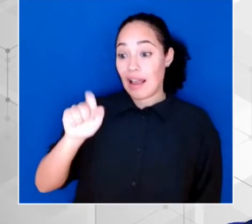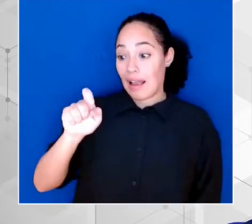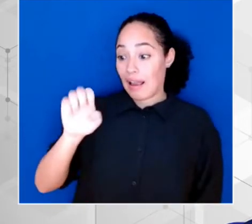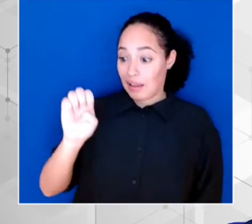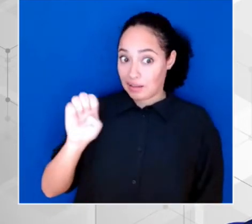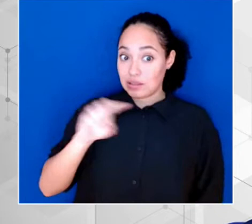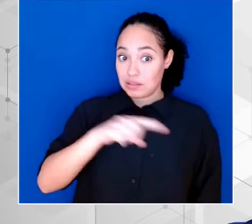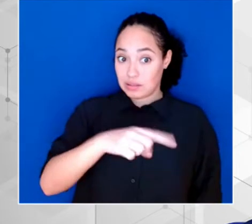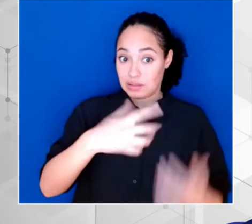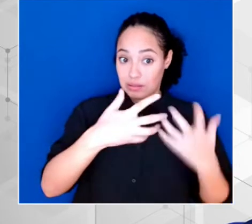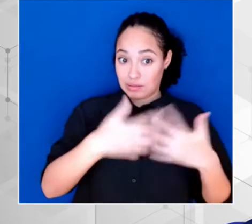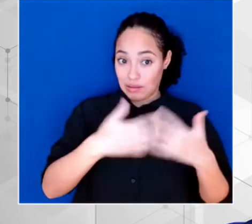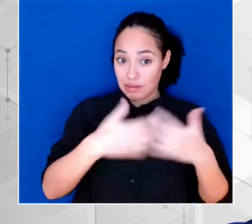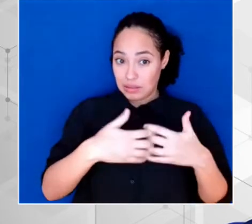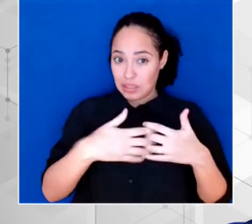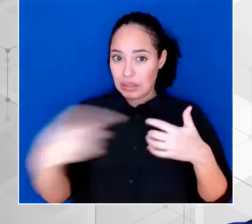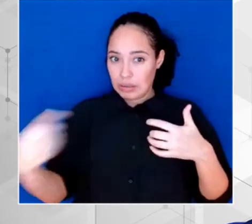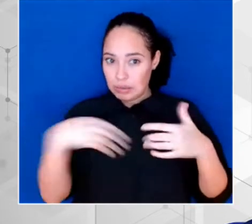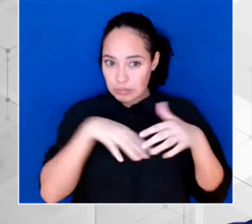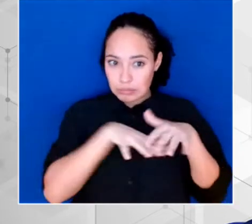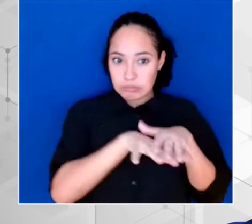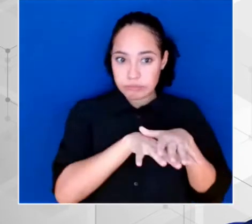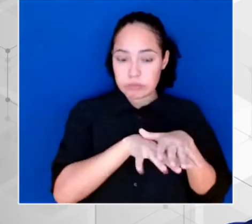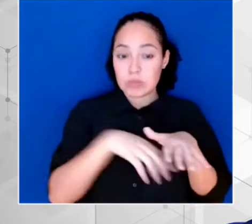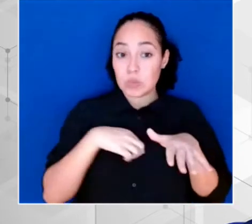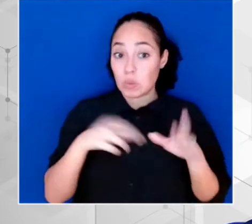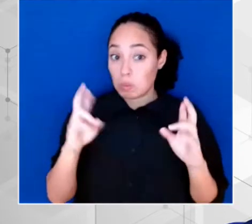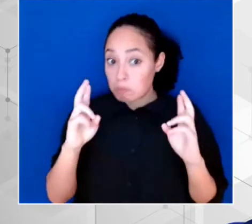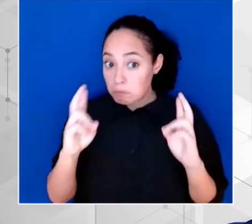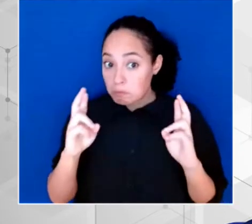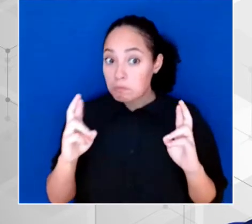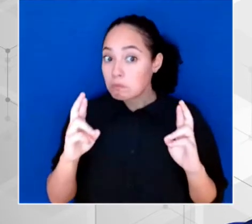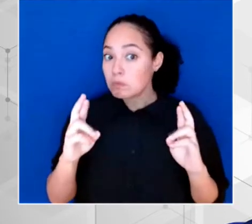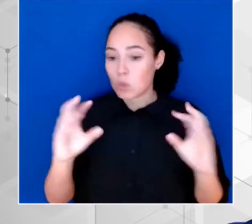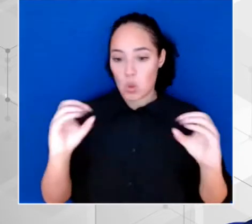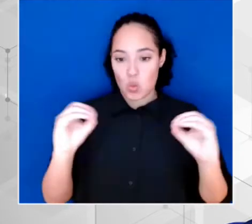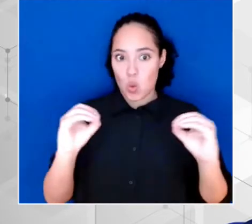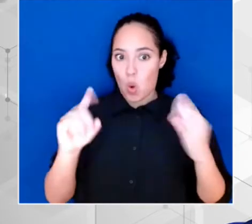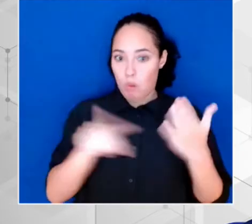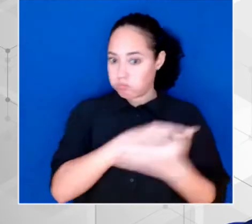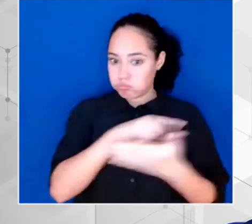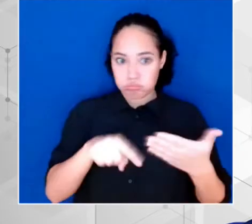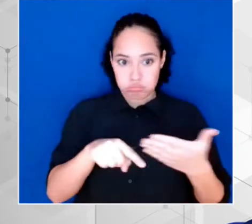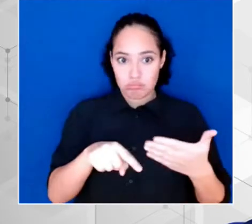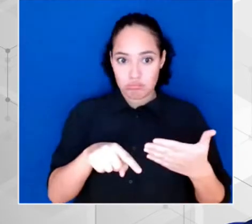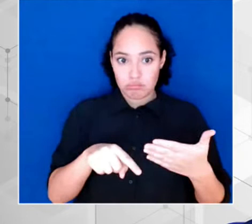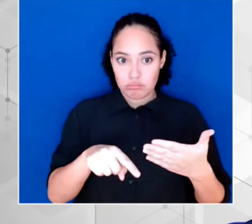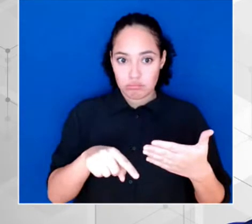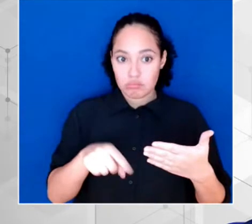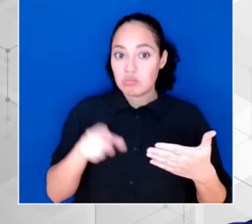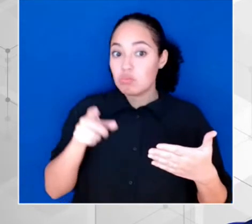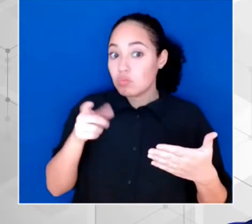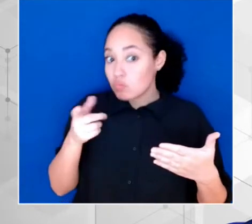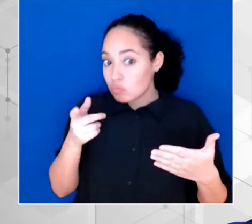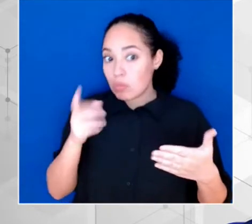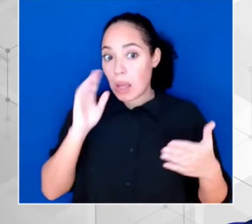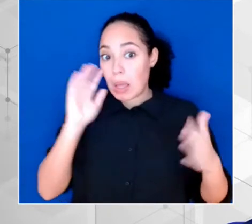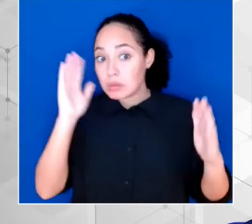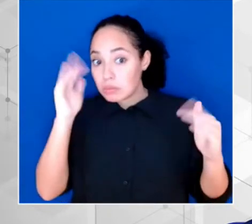So when I run the test in the terminal, I'm going to see the results.